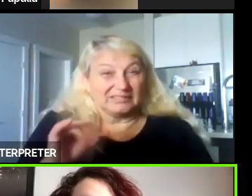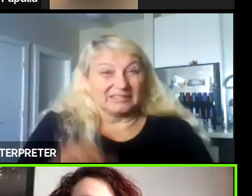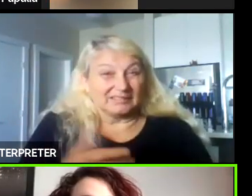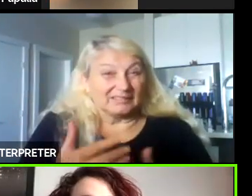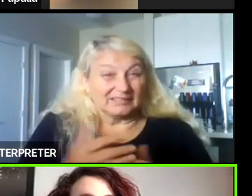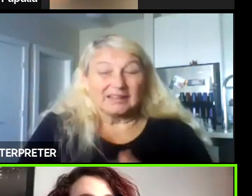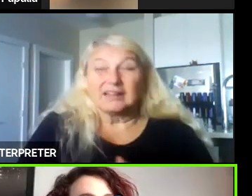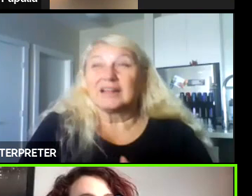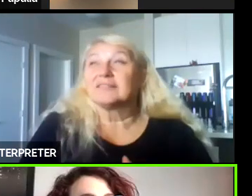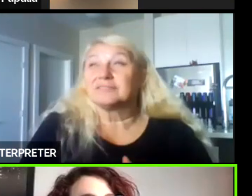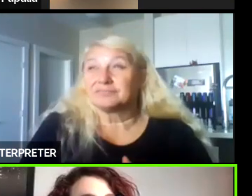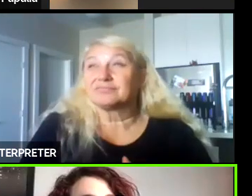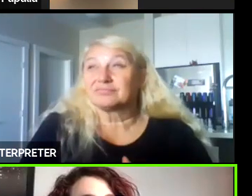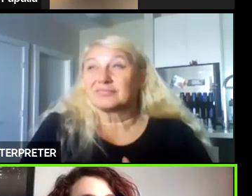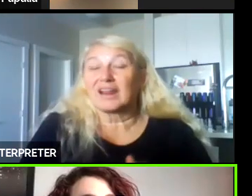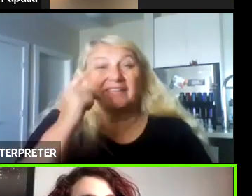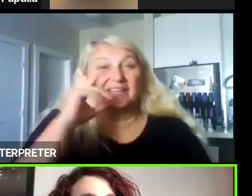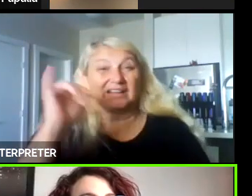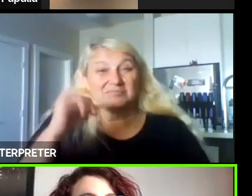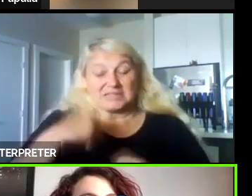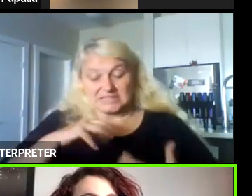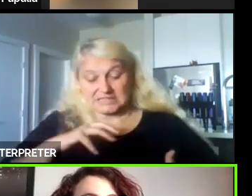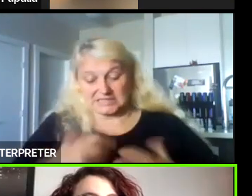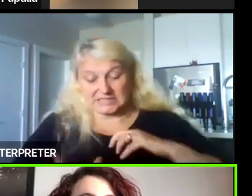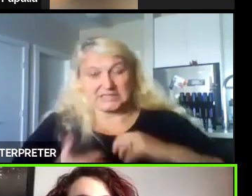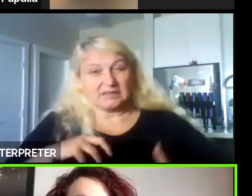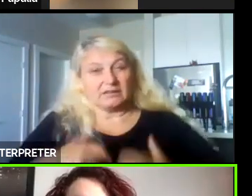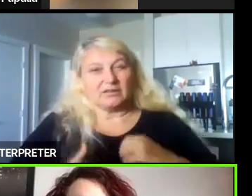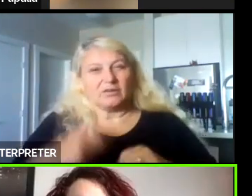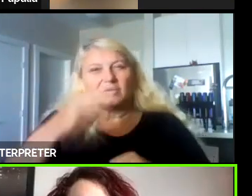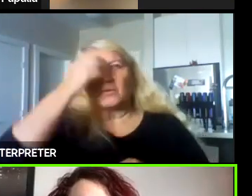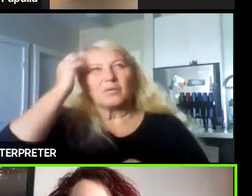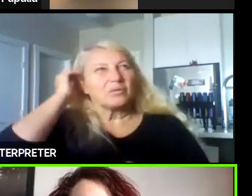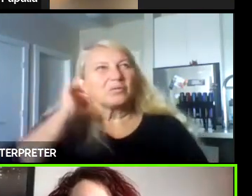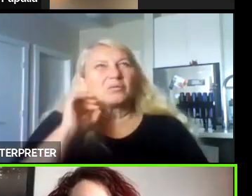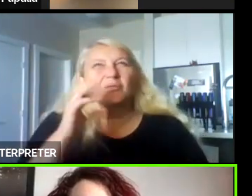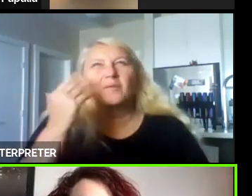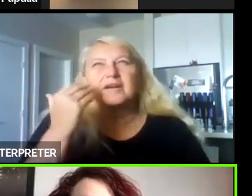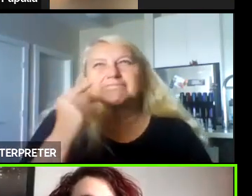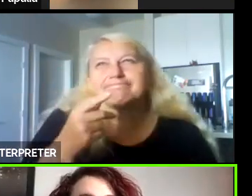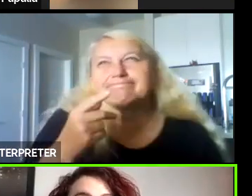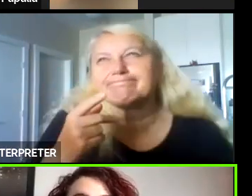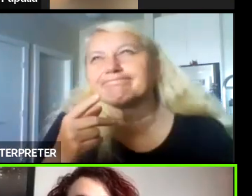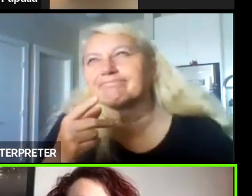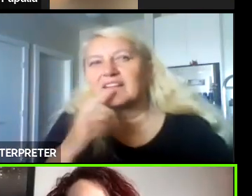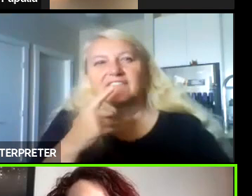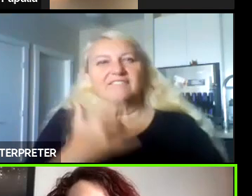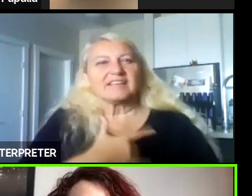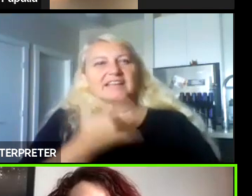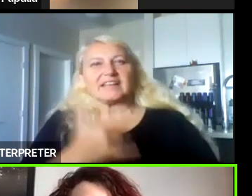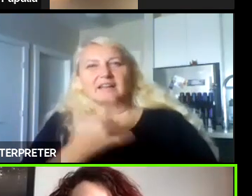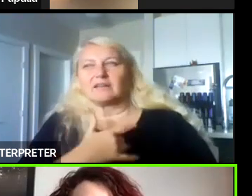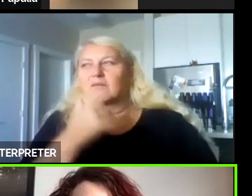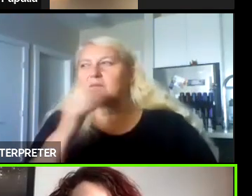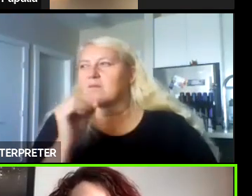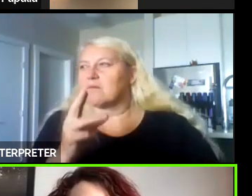And so I think I'm unsettled by the feeling or the pressure or the amping up of